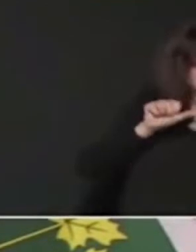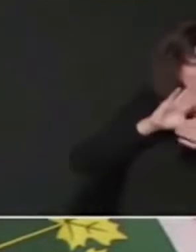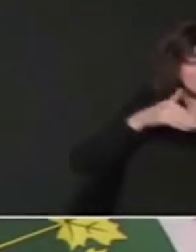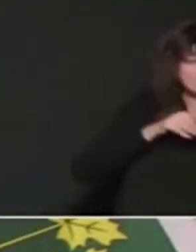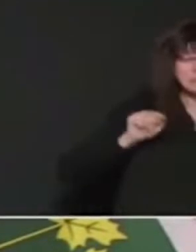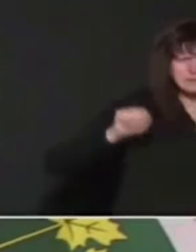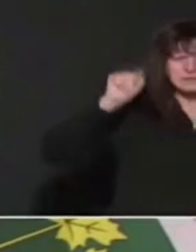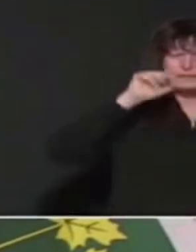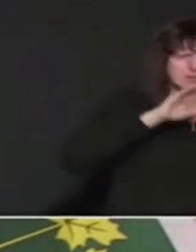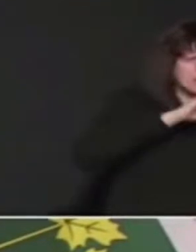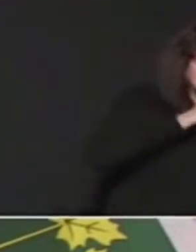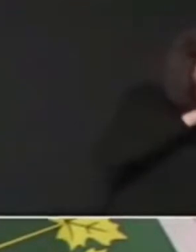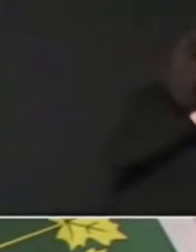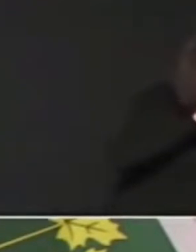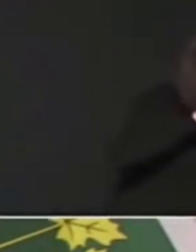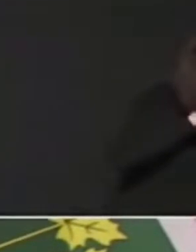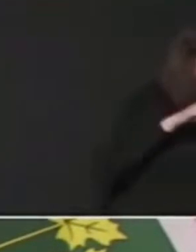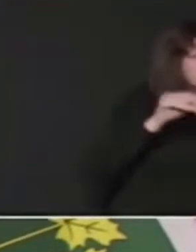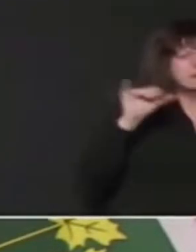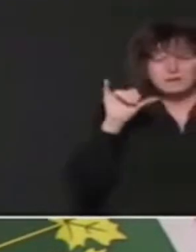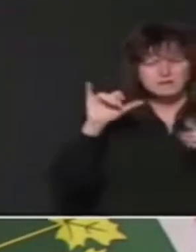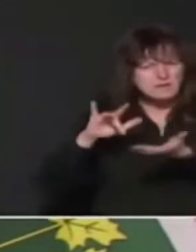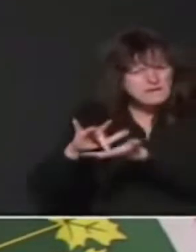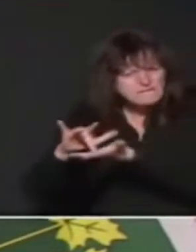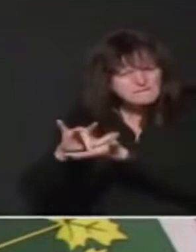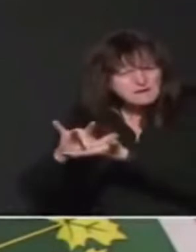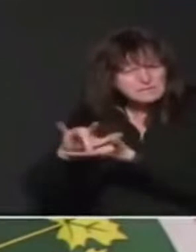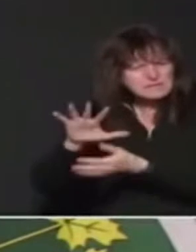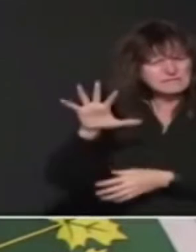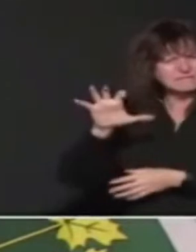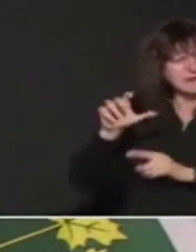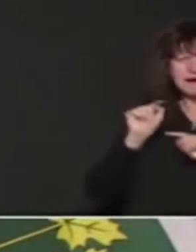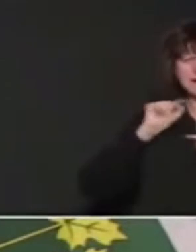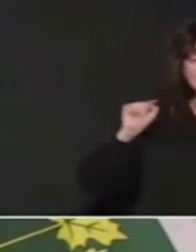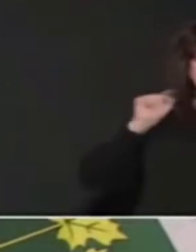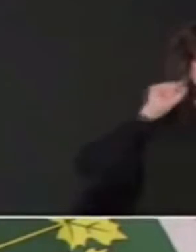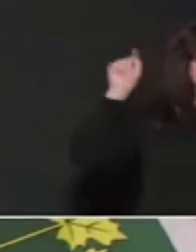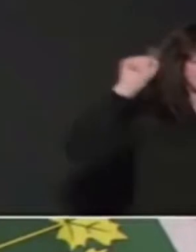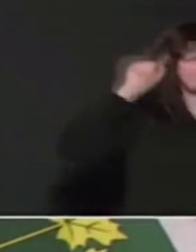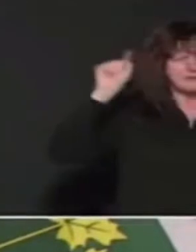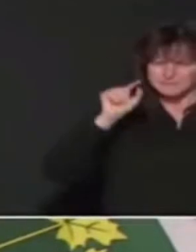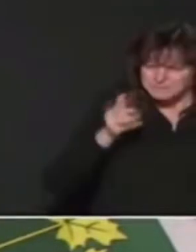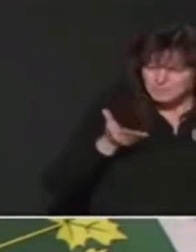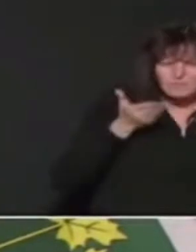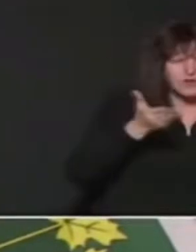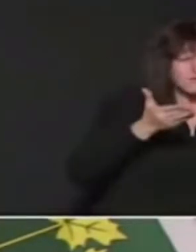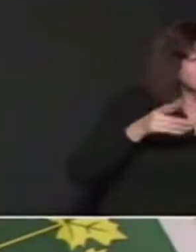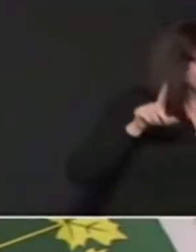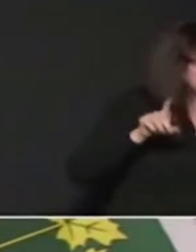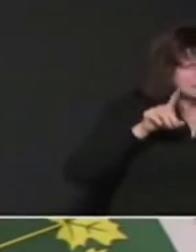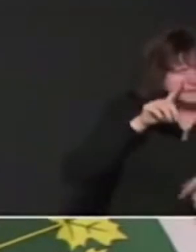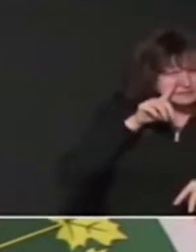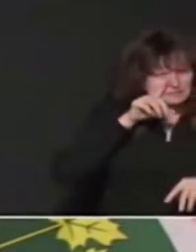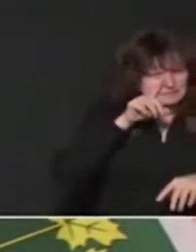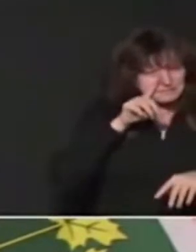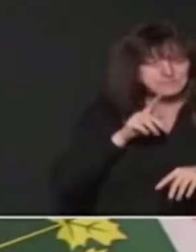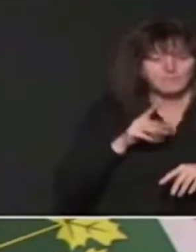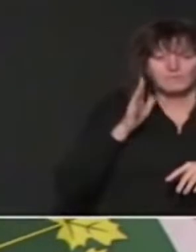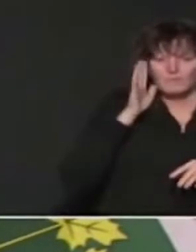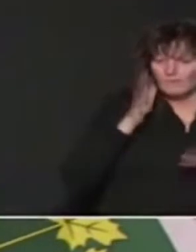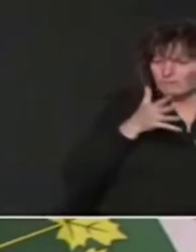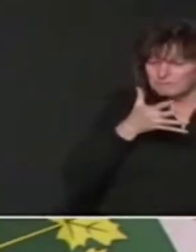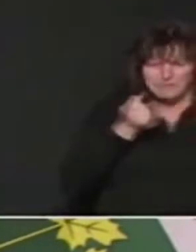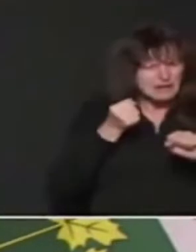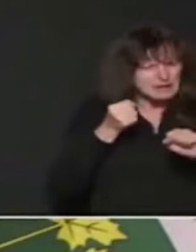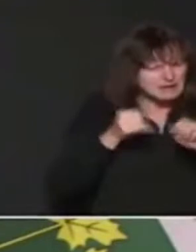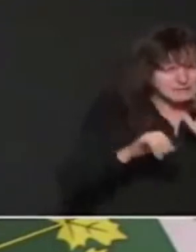offering testing to those who need it. In order to rapidly identify and trace and